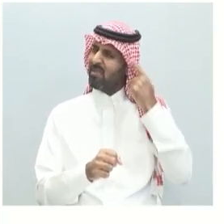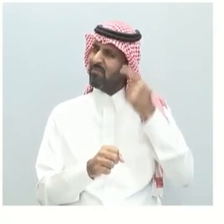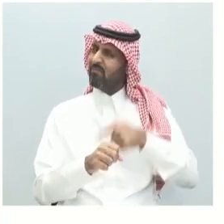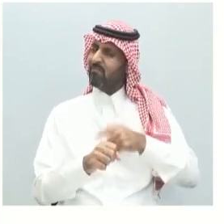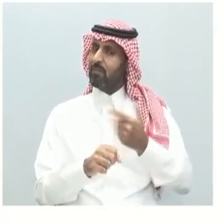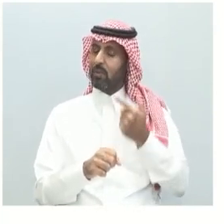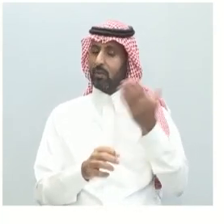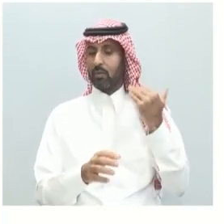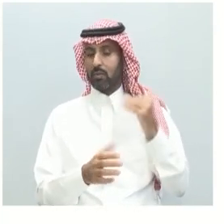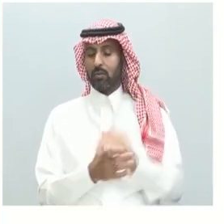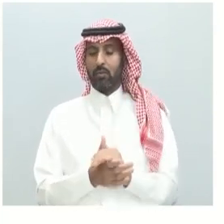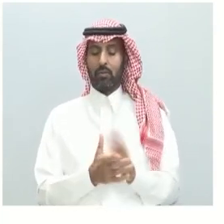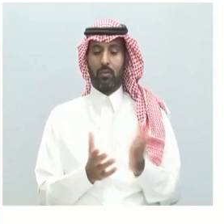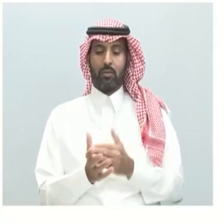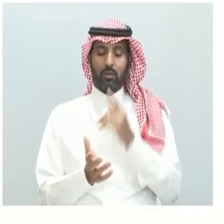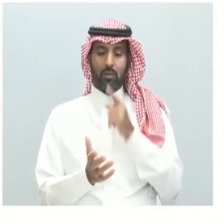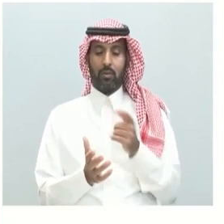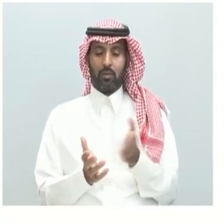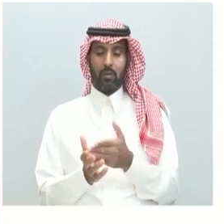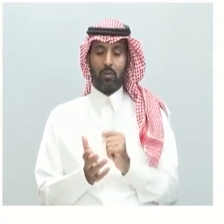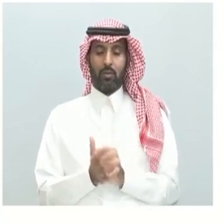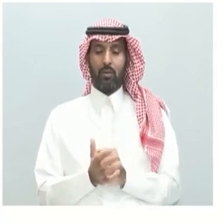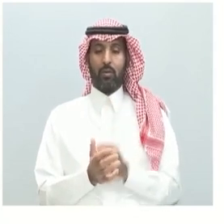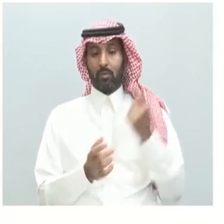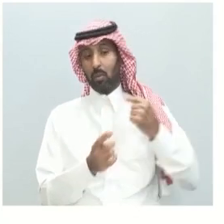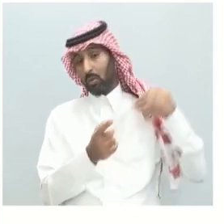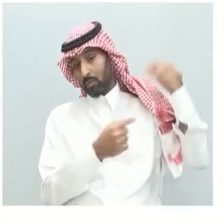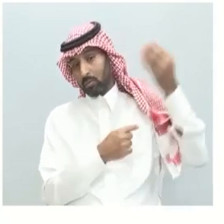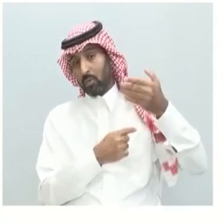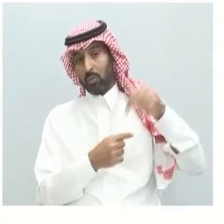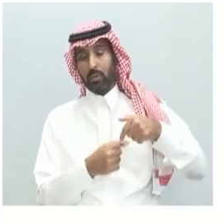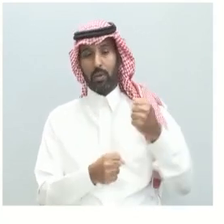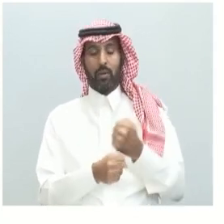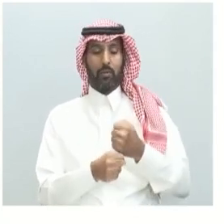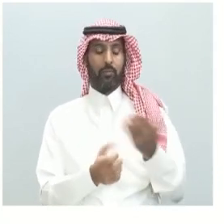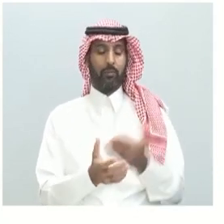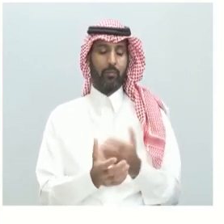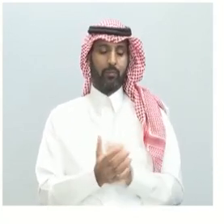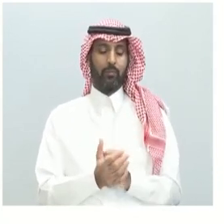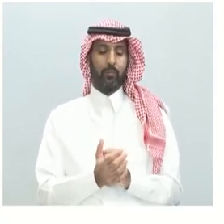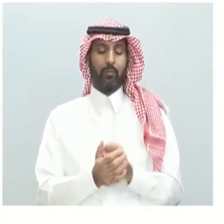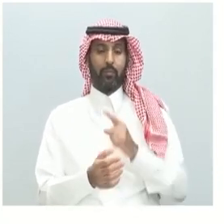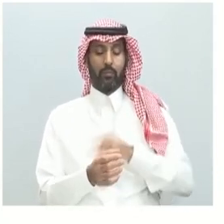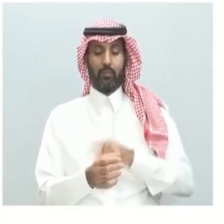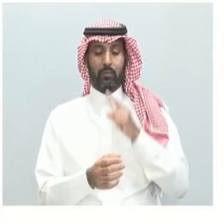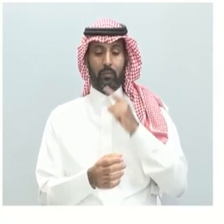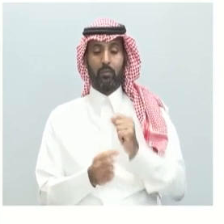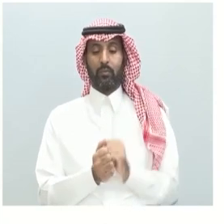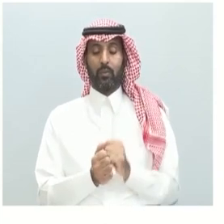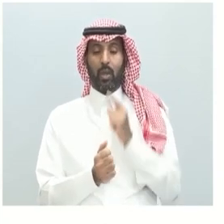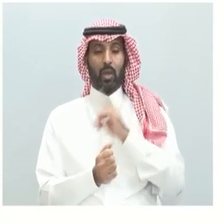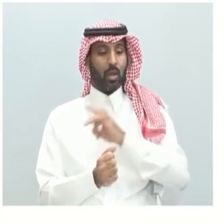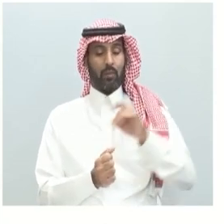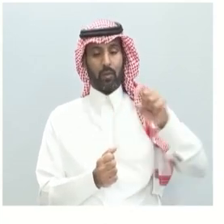that have happened from the past up to now, from the past until now. We often use time expressions such as